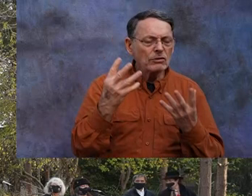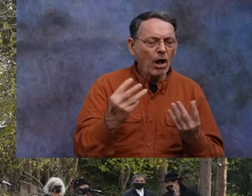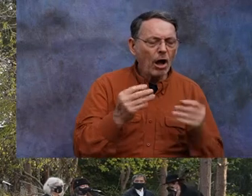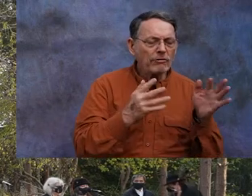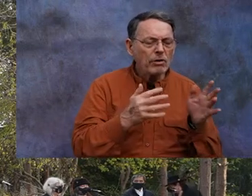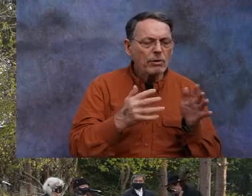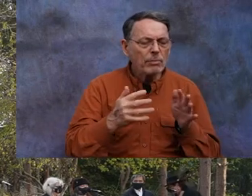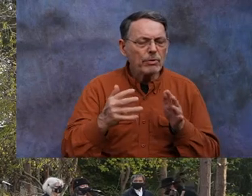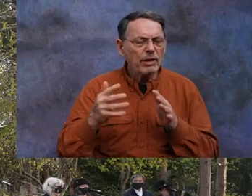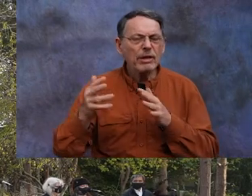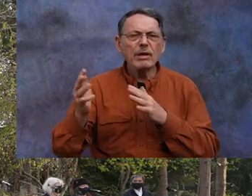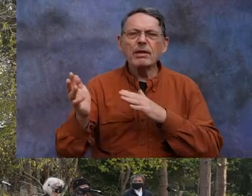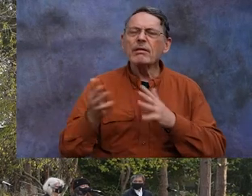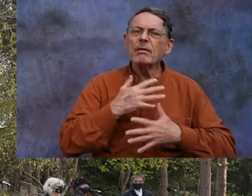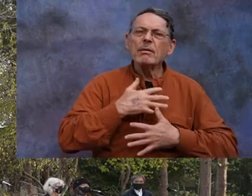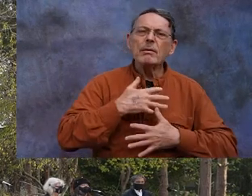breeze, breath.